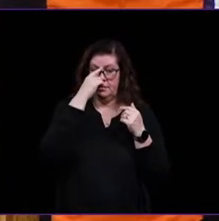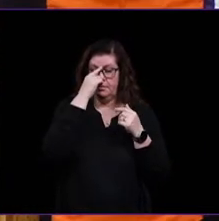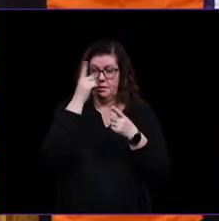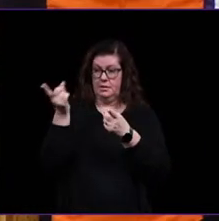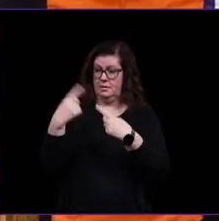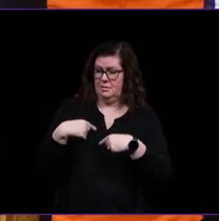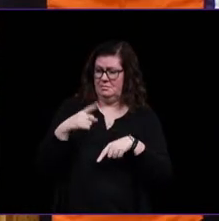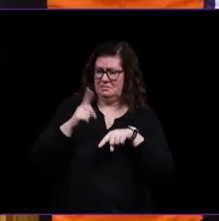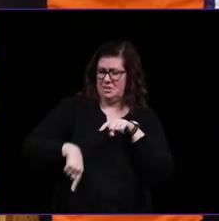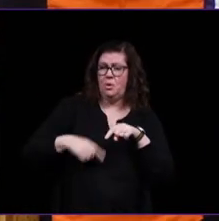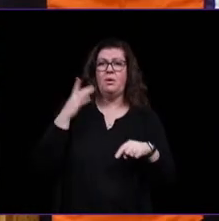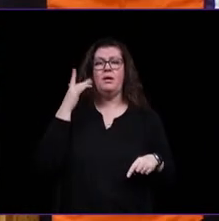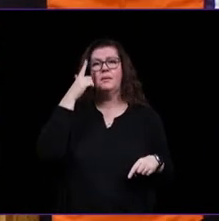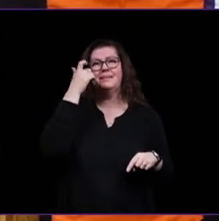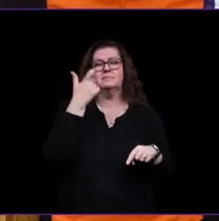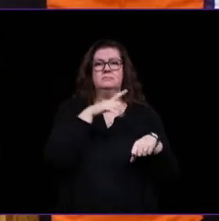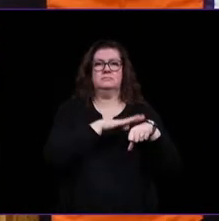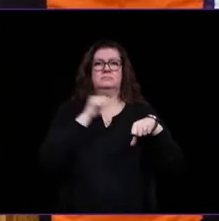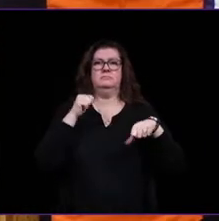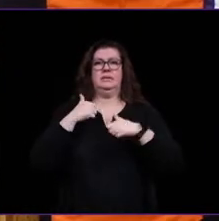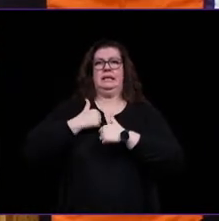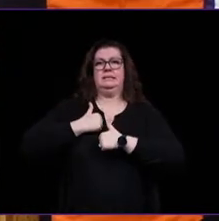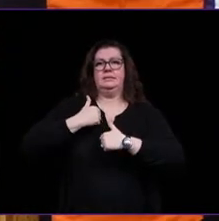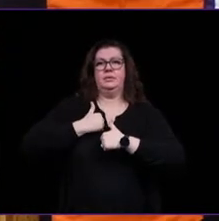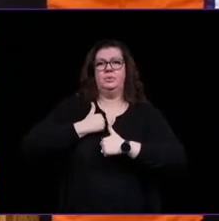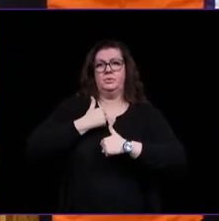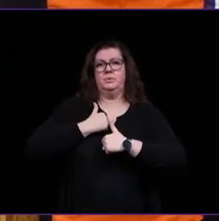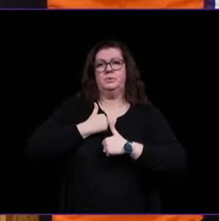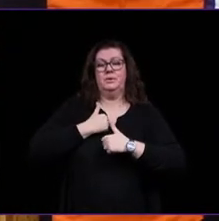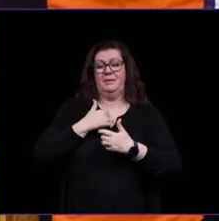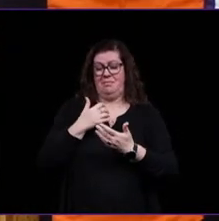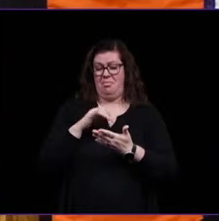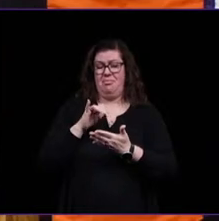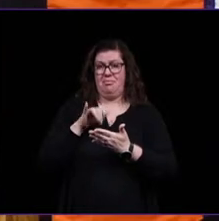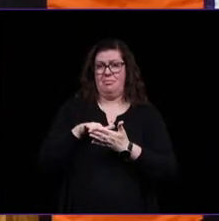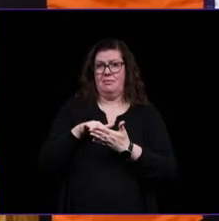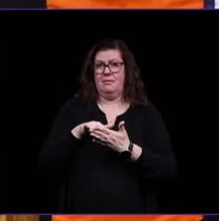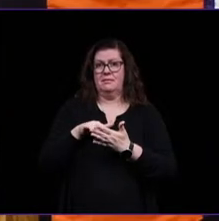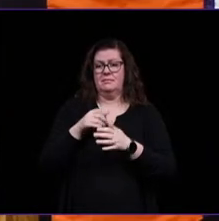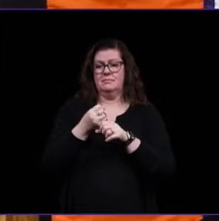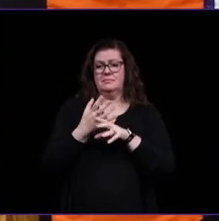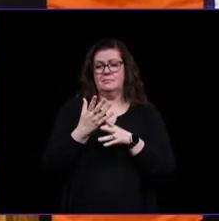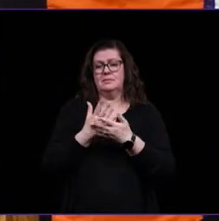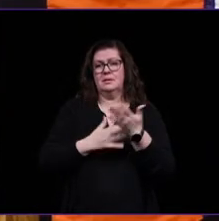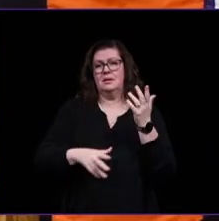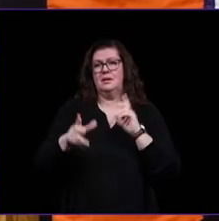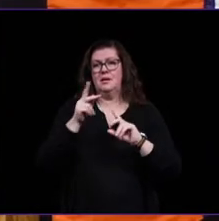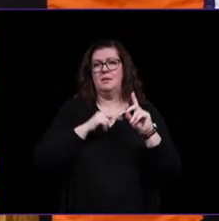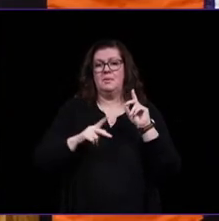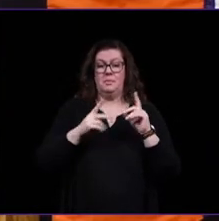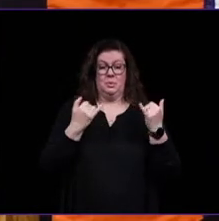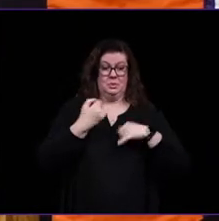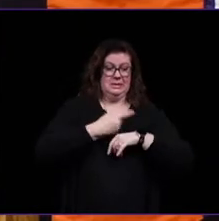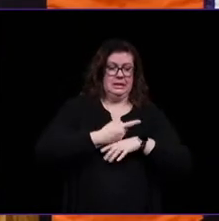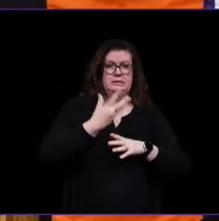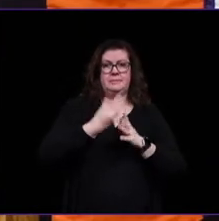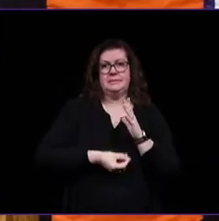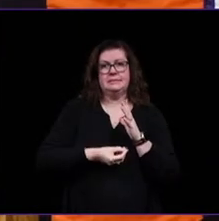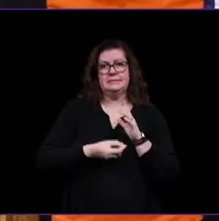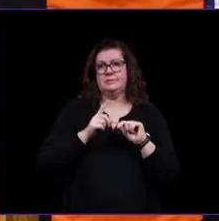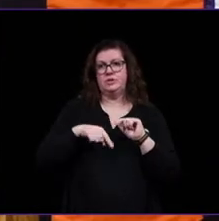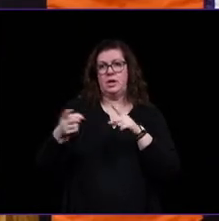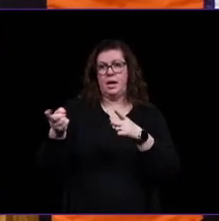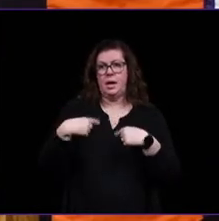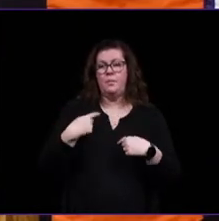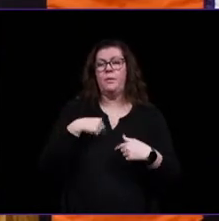have been called to serve our great country. This high calling has caused some to miss this important day in your life. We are grateful